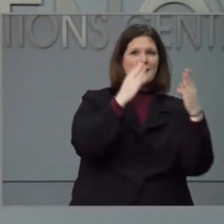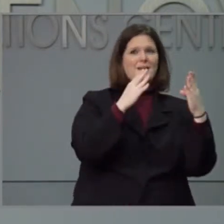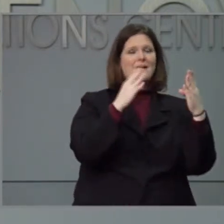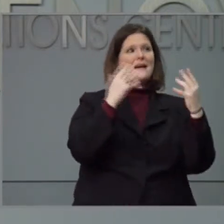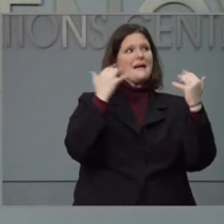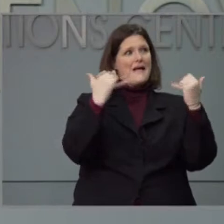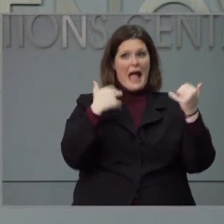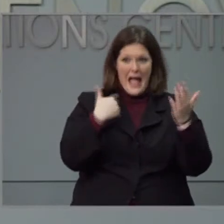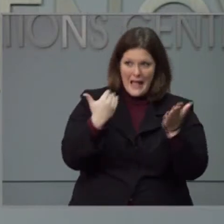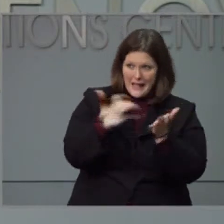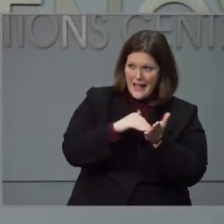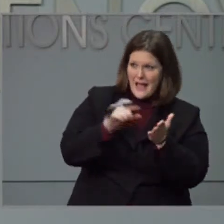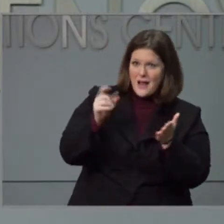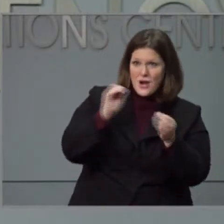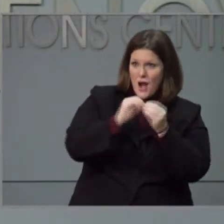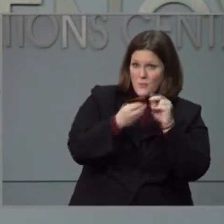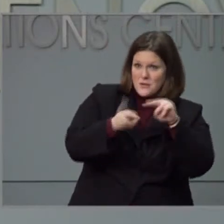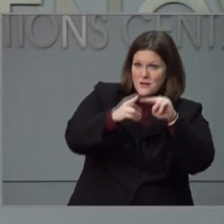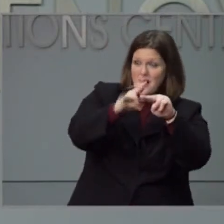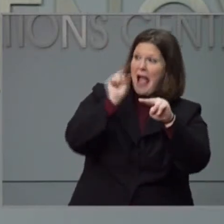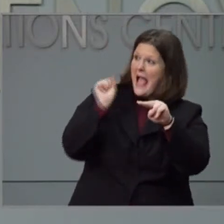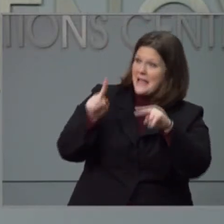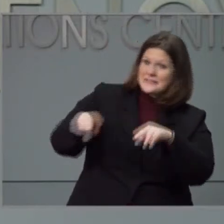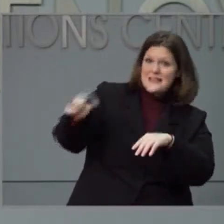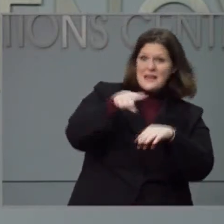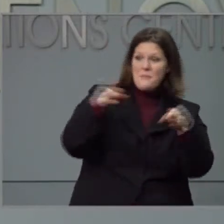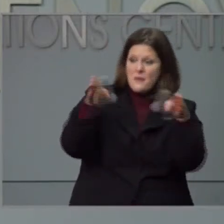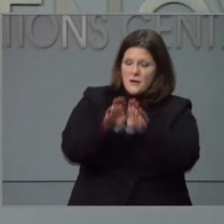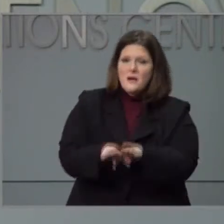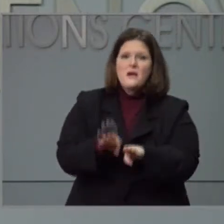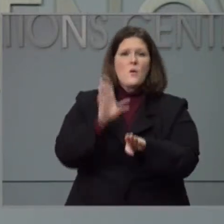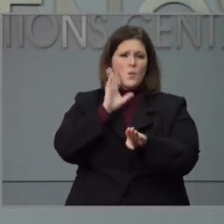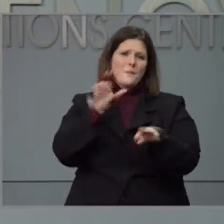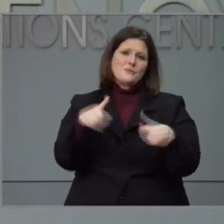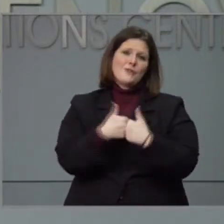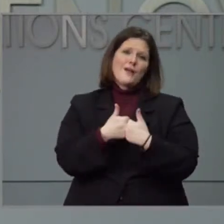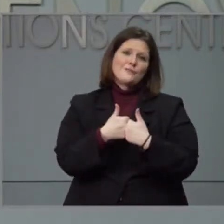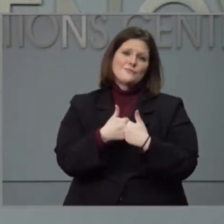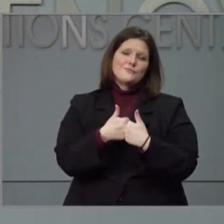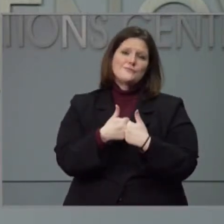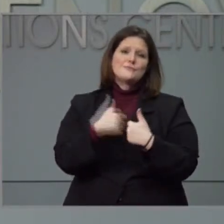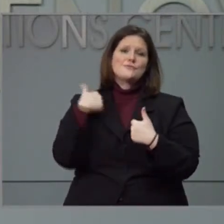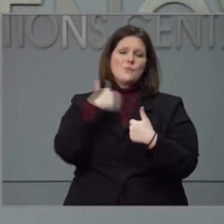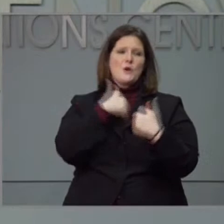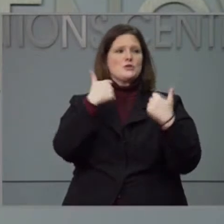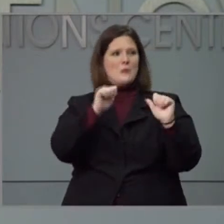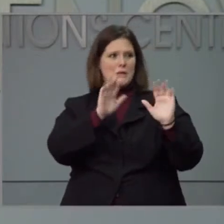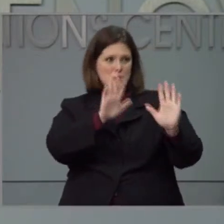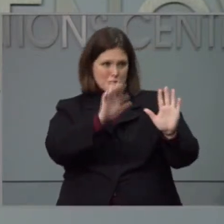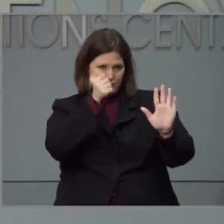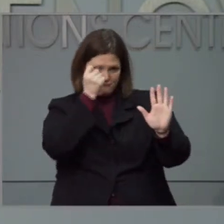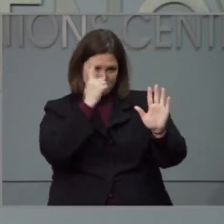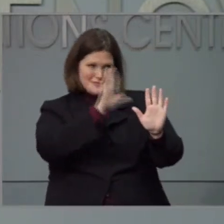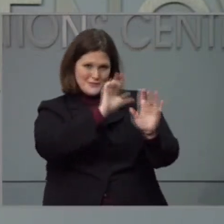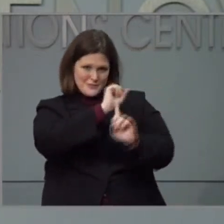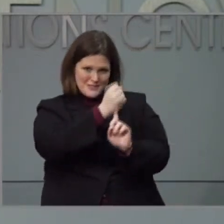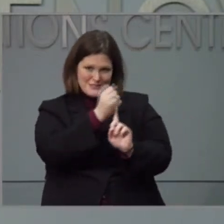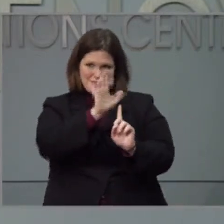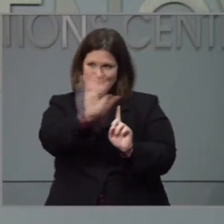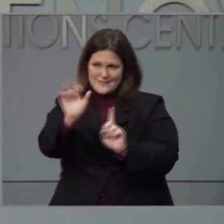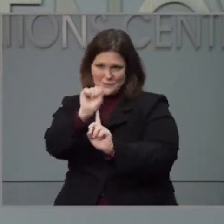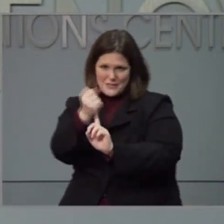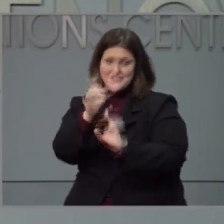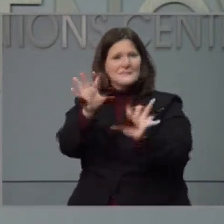challenging. And I think we have to just recognize that. I think we have tried in North Carolina to meet folks where they are and ask them to do